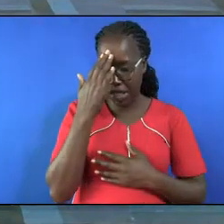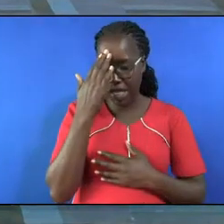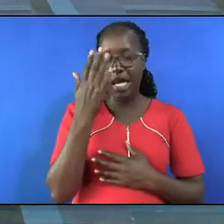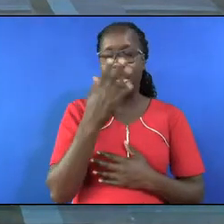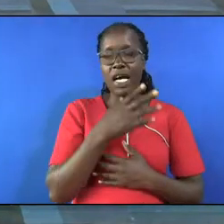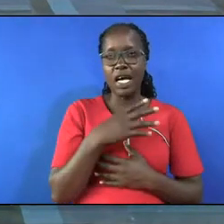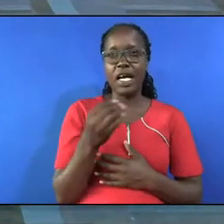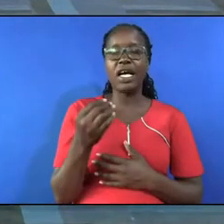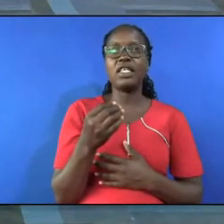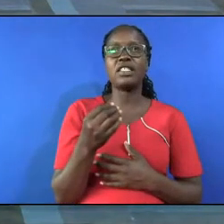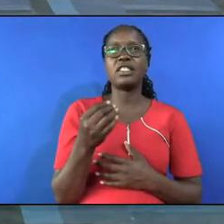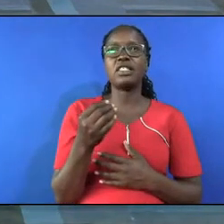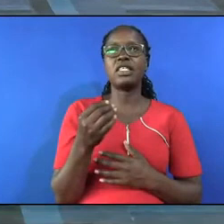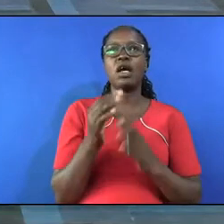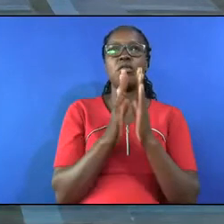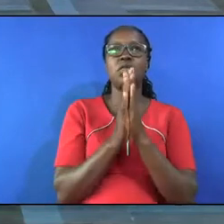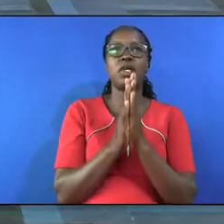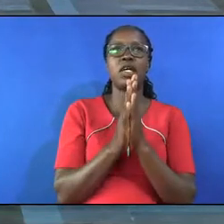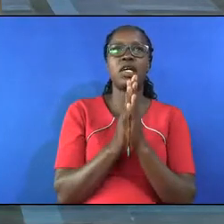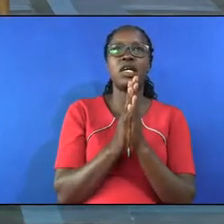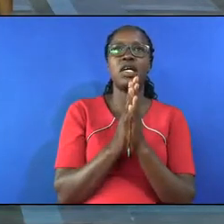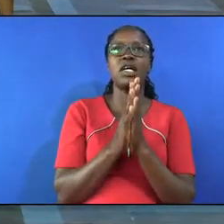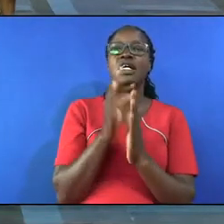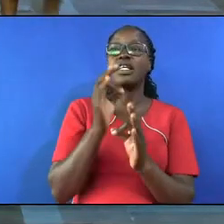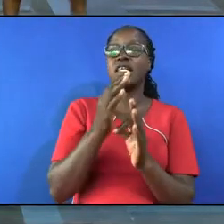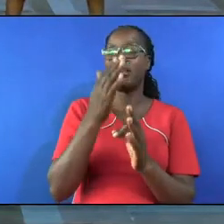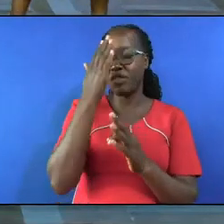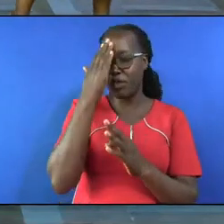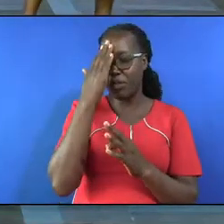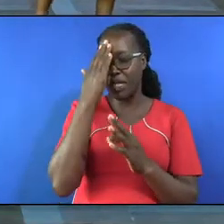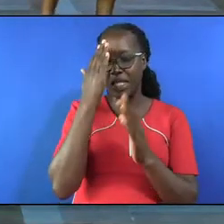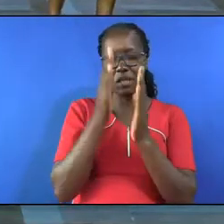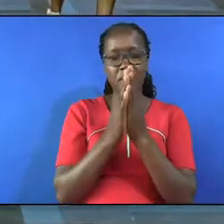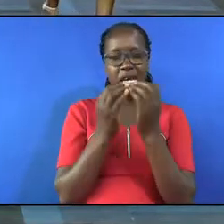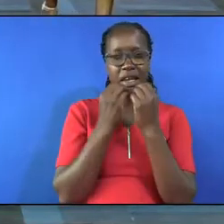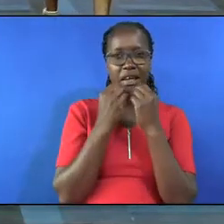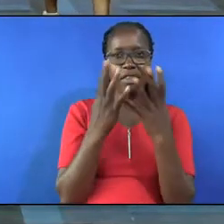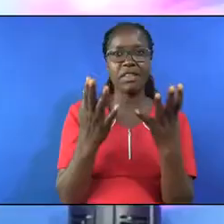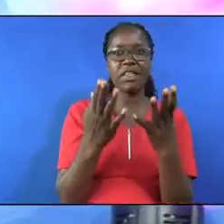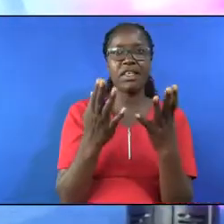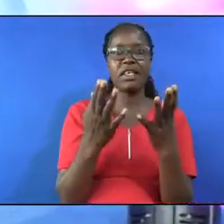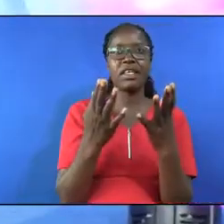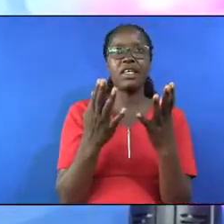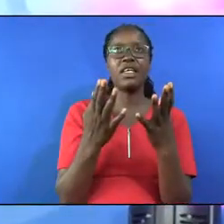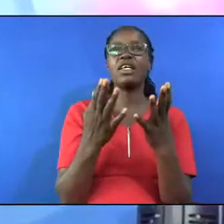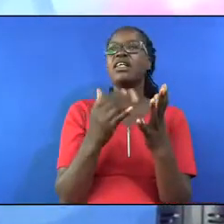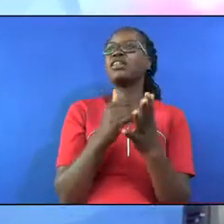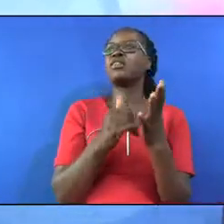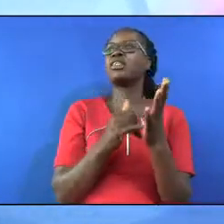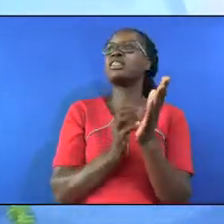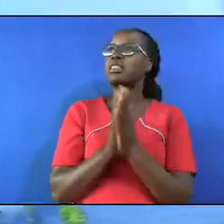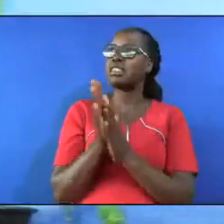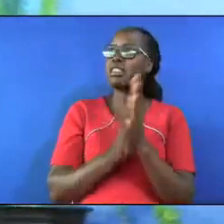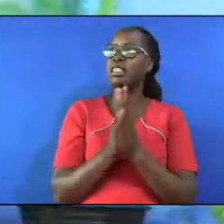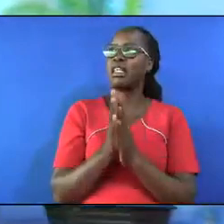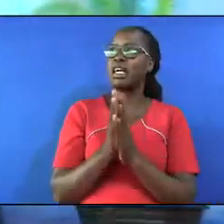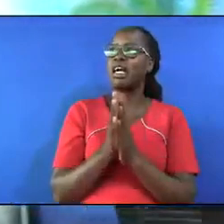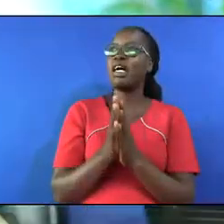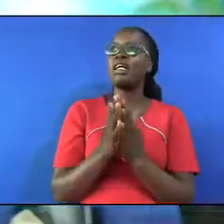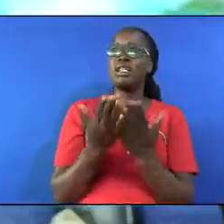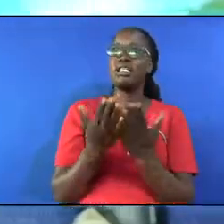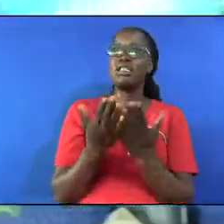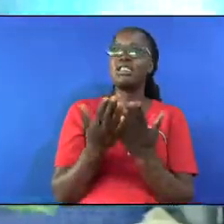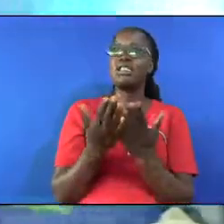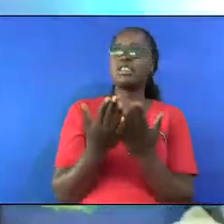what? Humility and prayer. If there's no humility, there's no prayer, but you are just zealous, your zeal is without